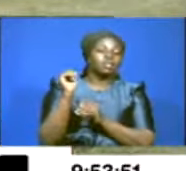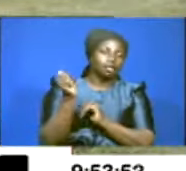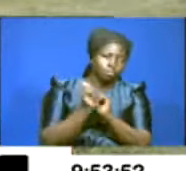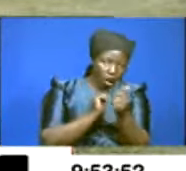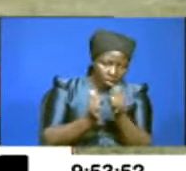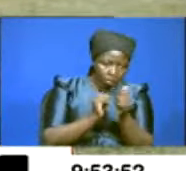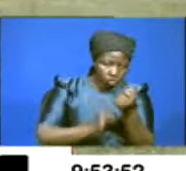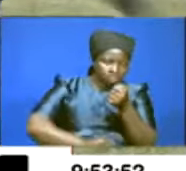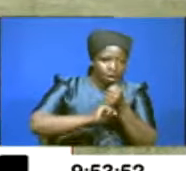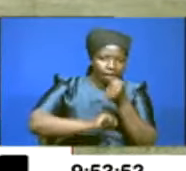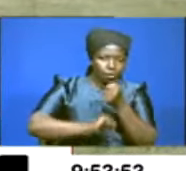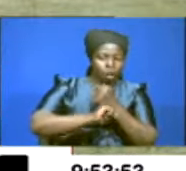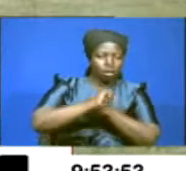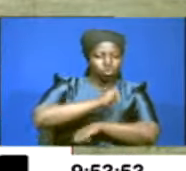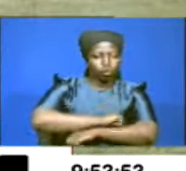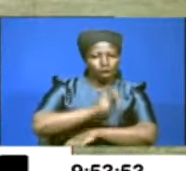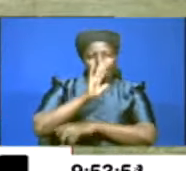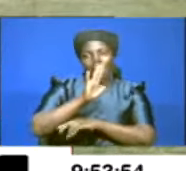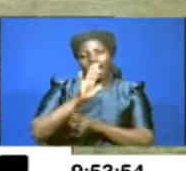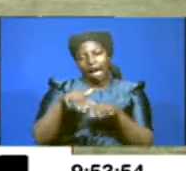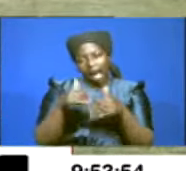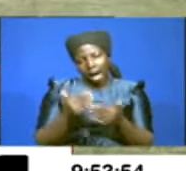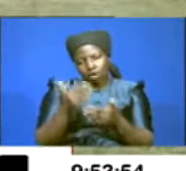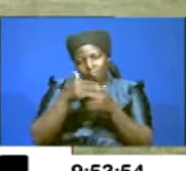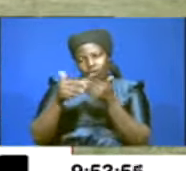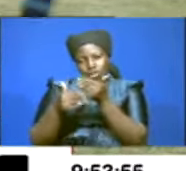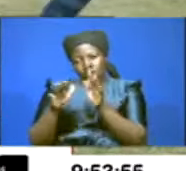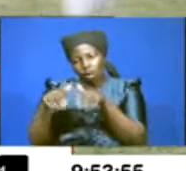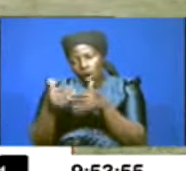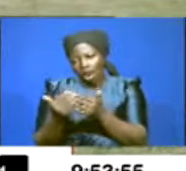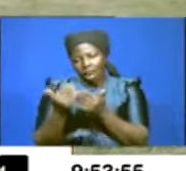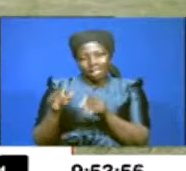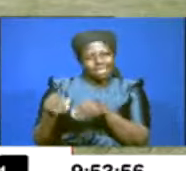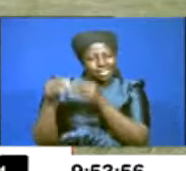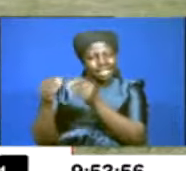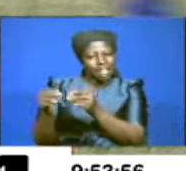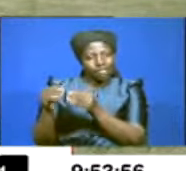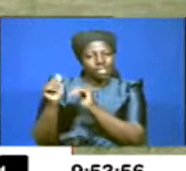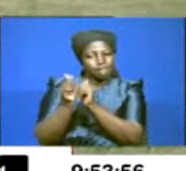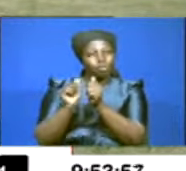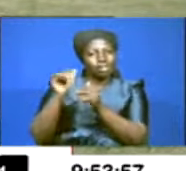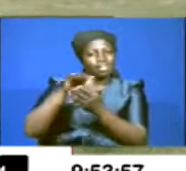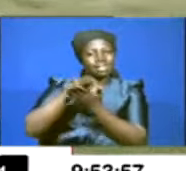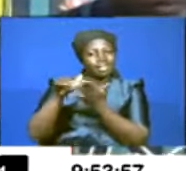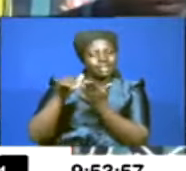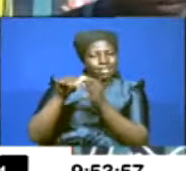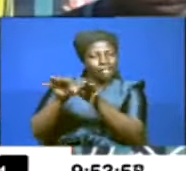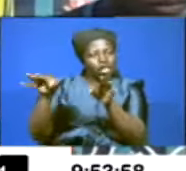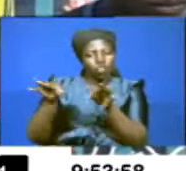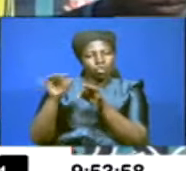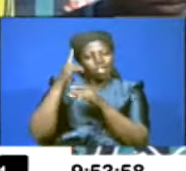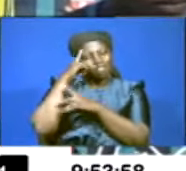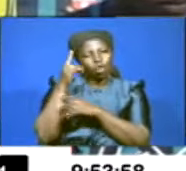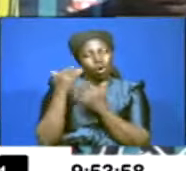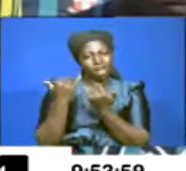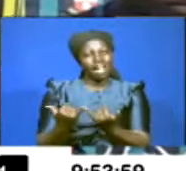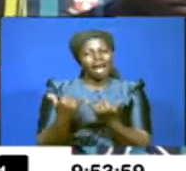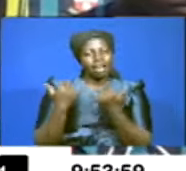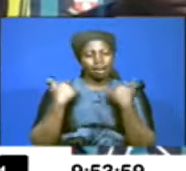academies by constructing or setting aside sporting facilities strictly for junior players. Kwa